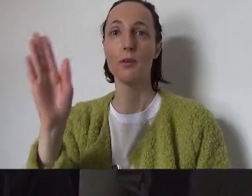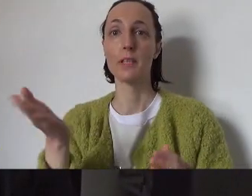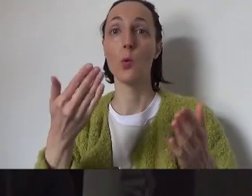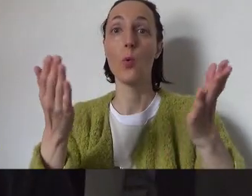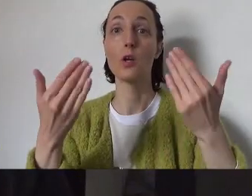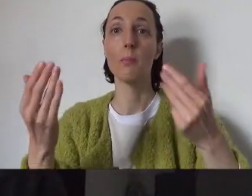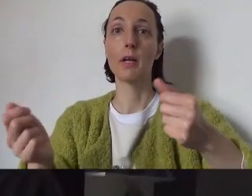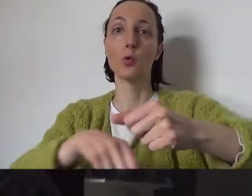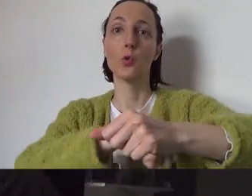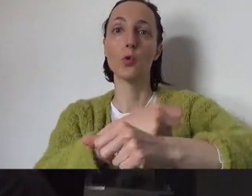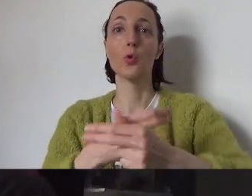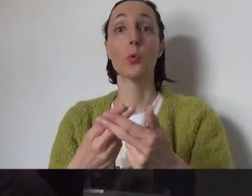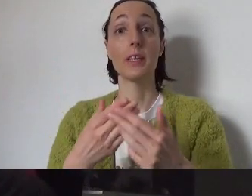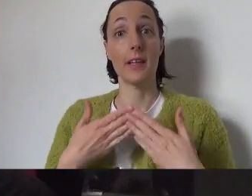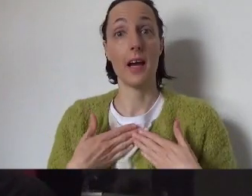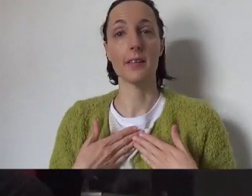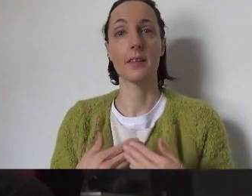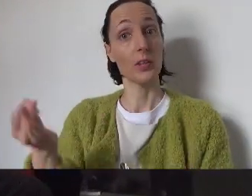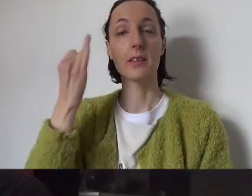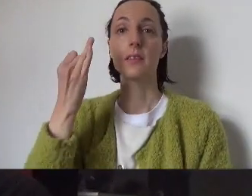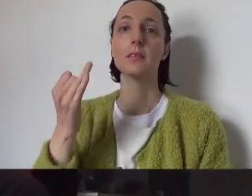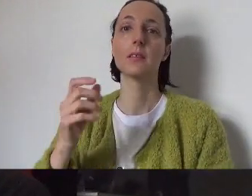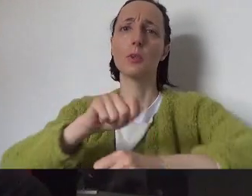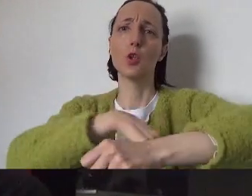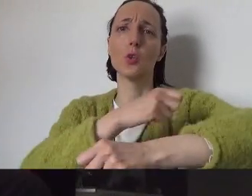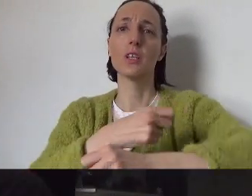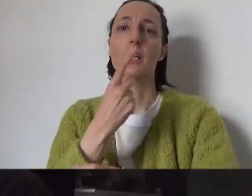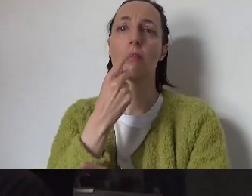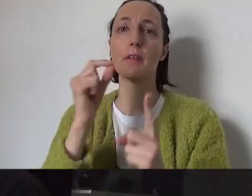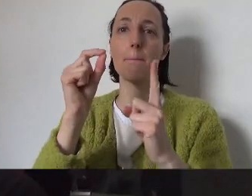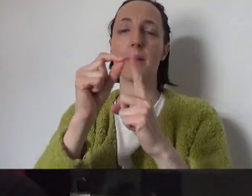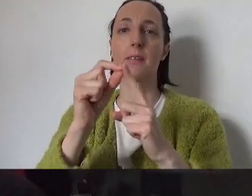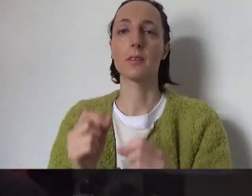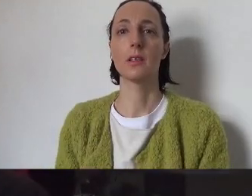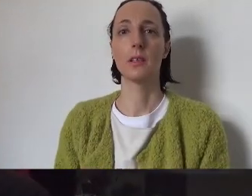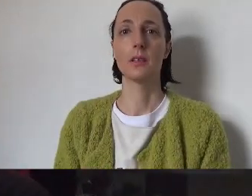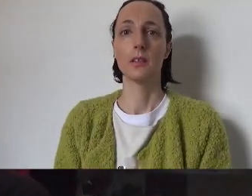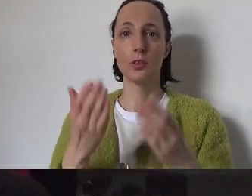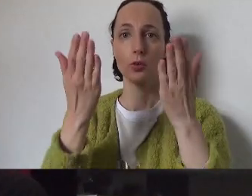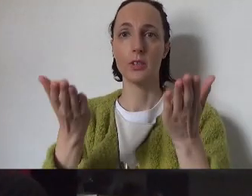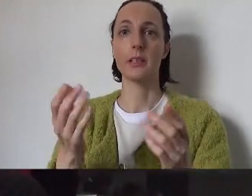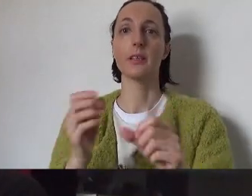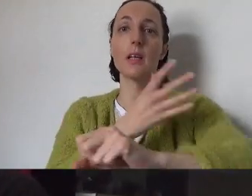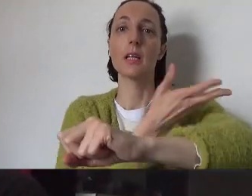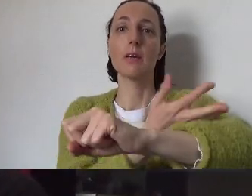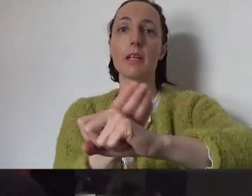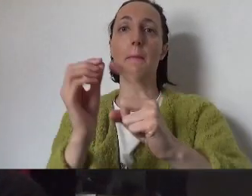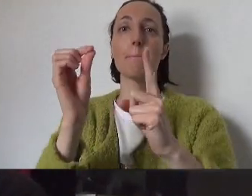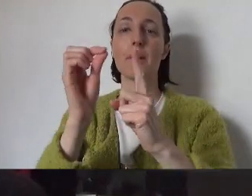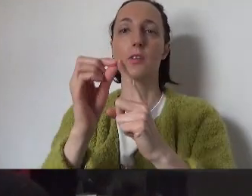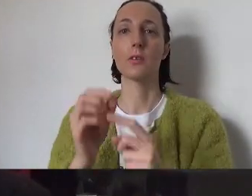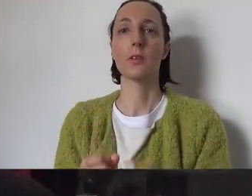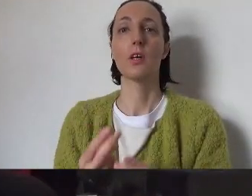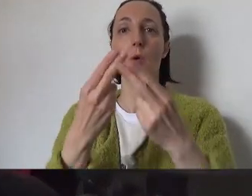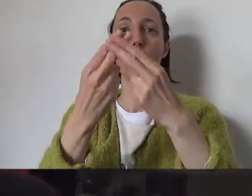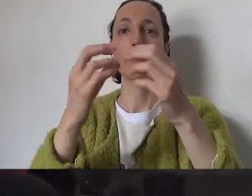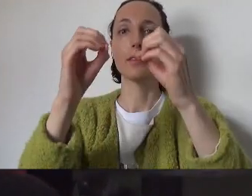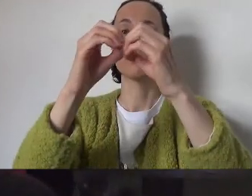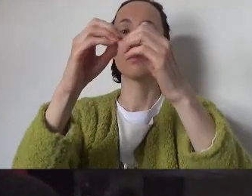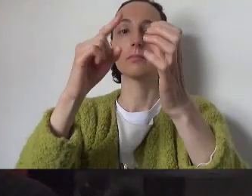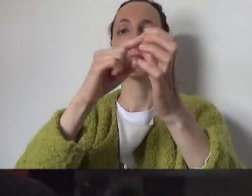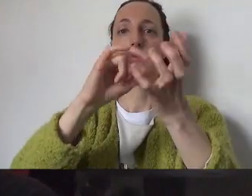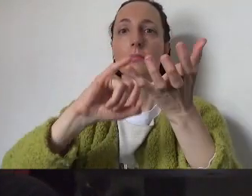Hello everybody and welcome back to Cook With Us. Last week we made the red pesto, so this week we're going to make the green